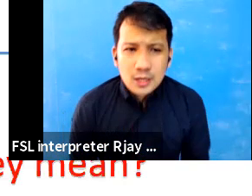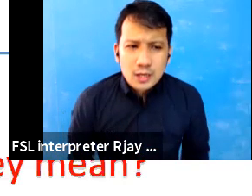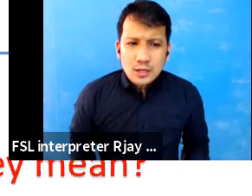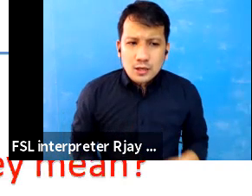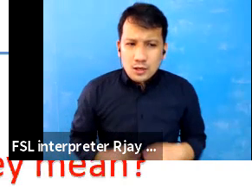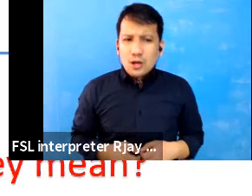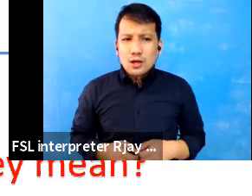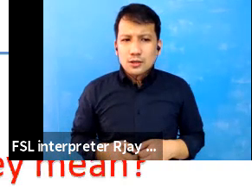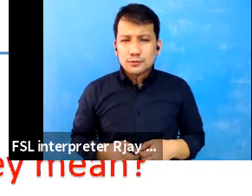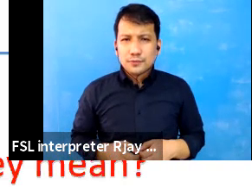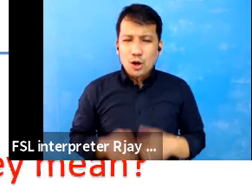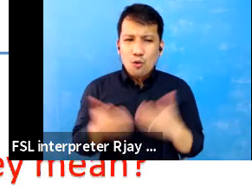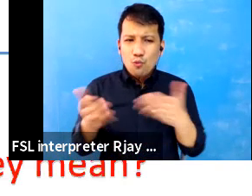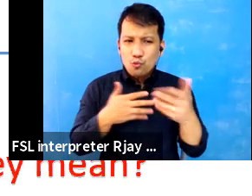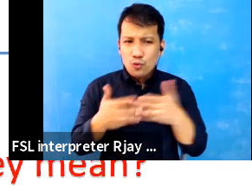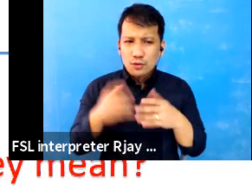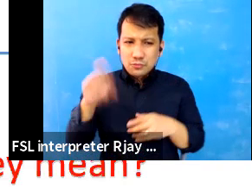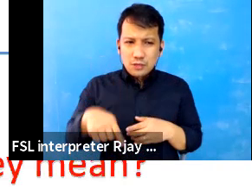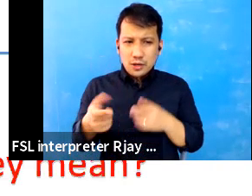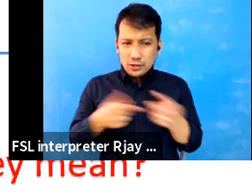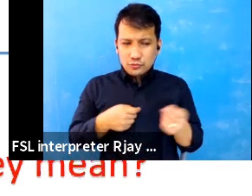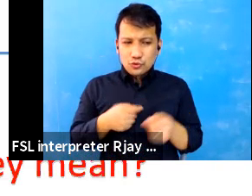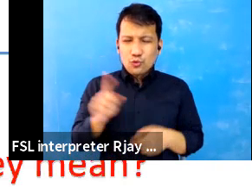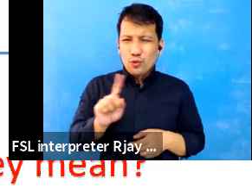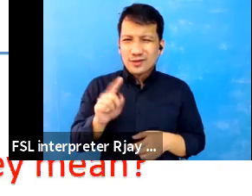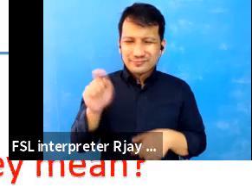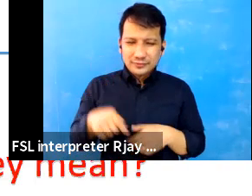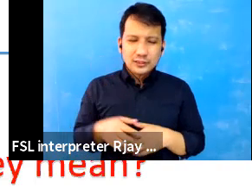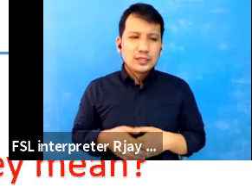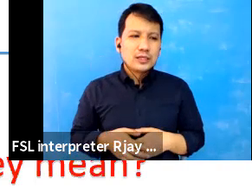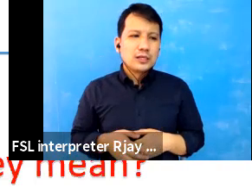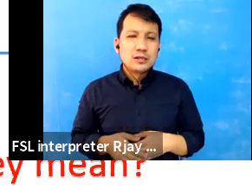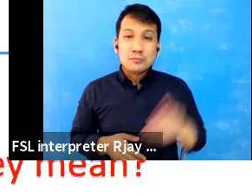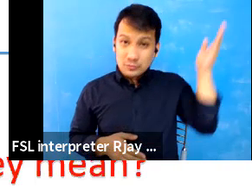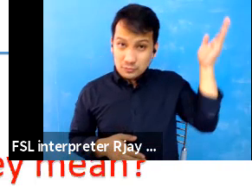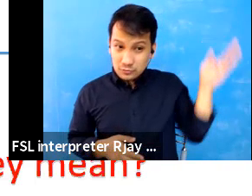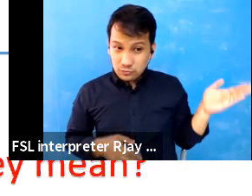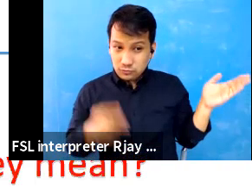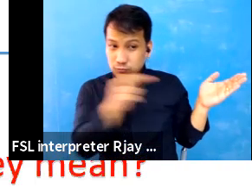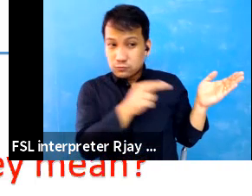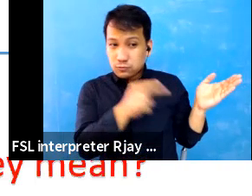do? So if you look at this, in 2015,